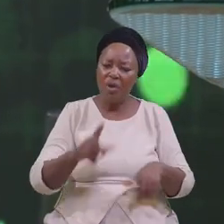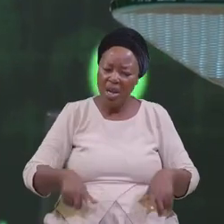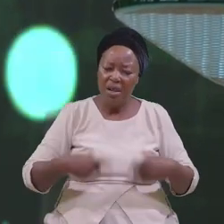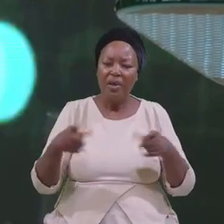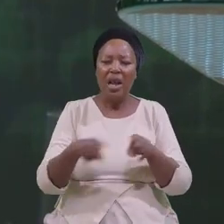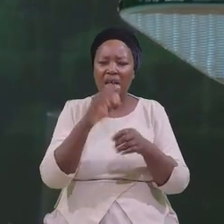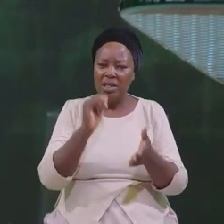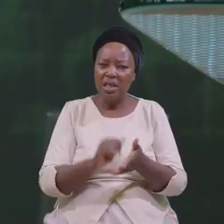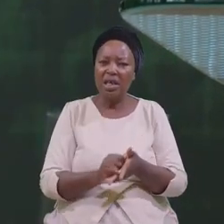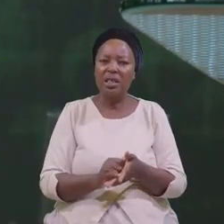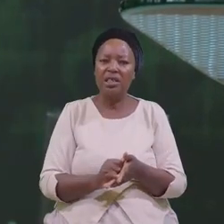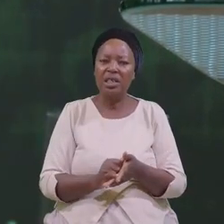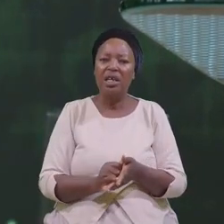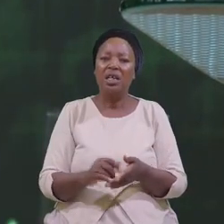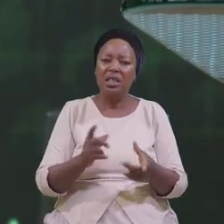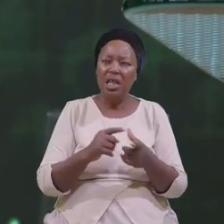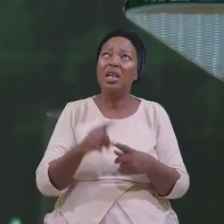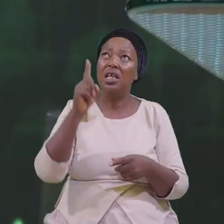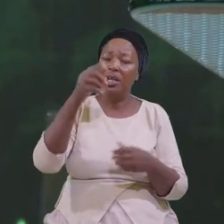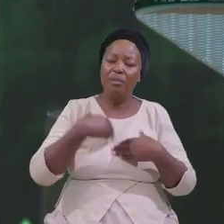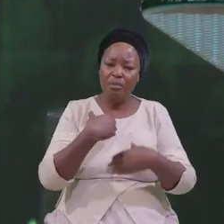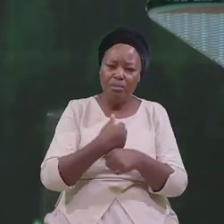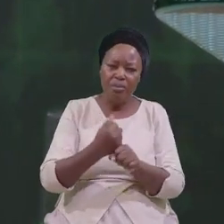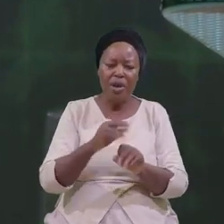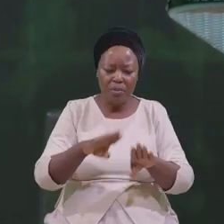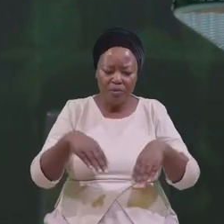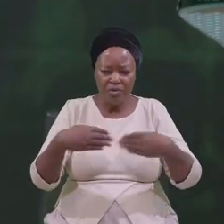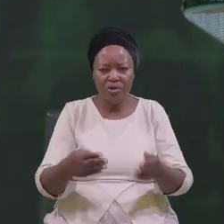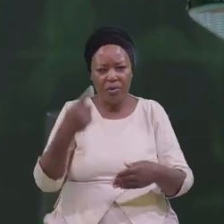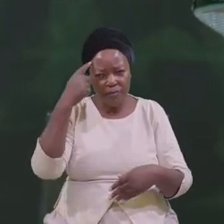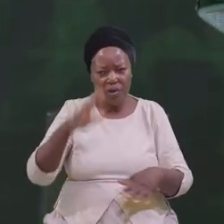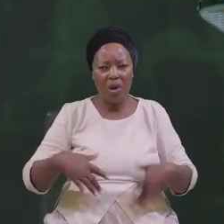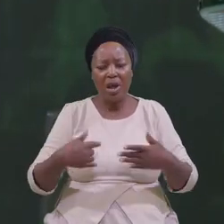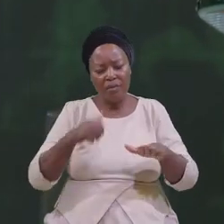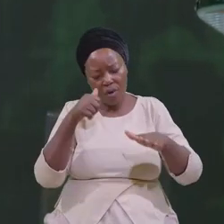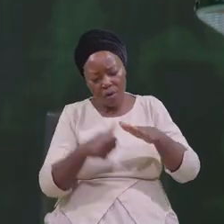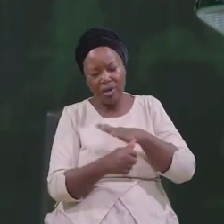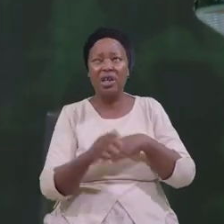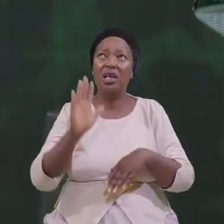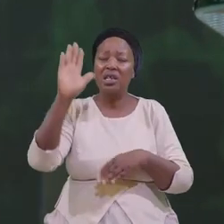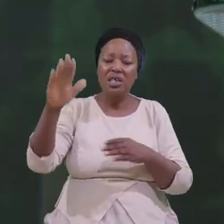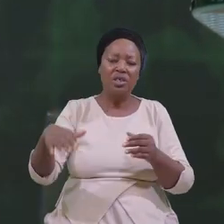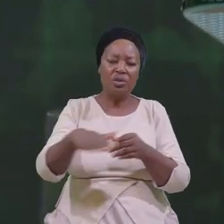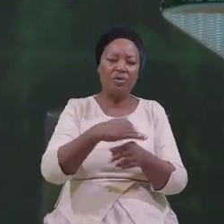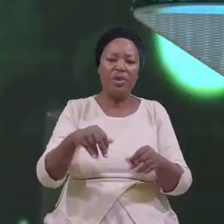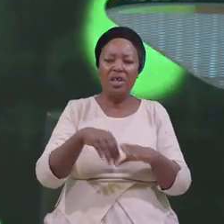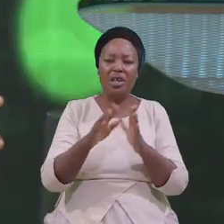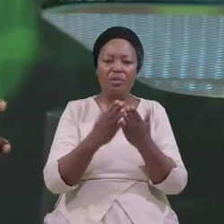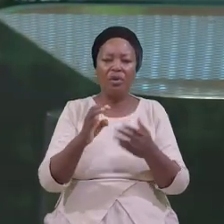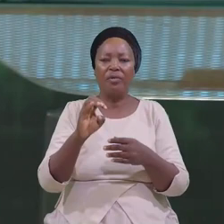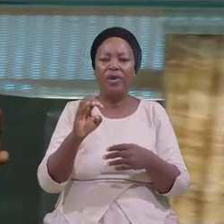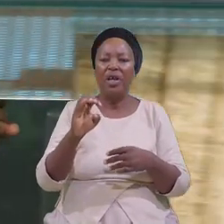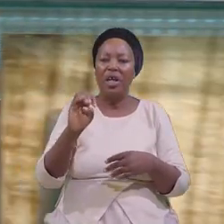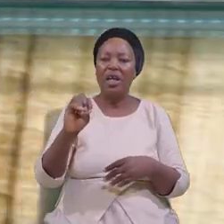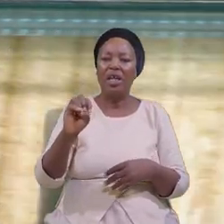like that, it's made provision for your life under his covering. In Exodus chapter 12, reading